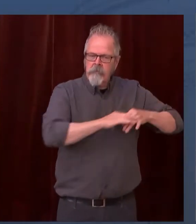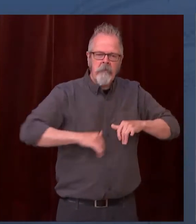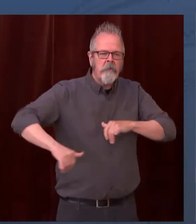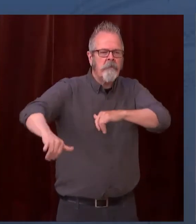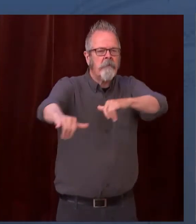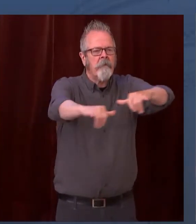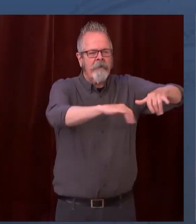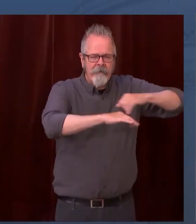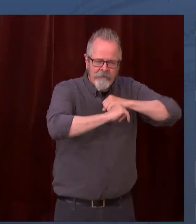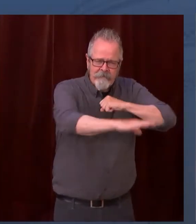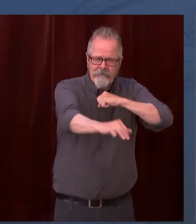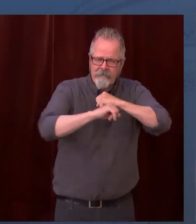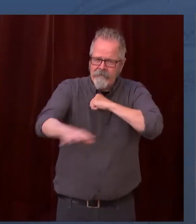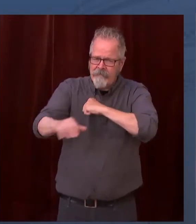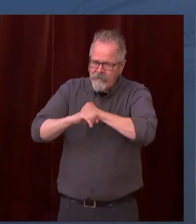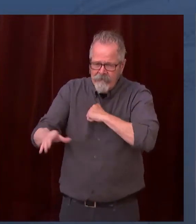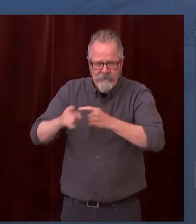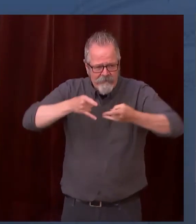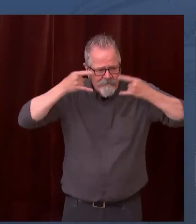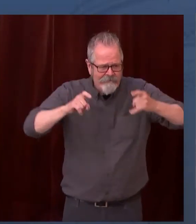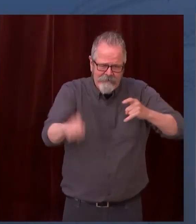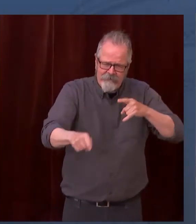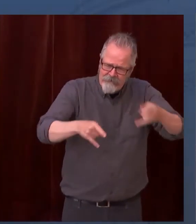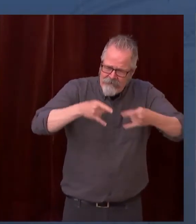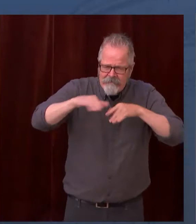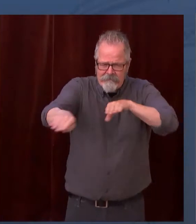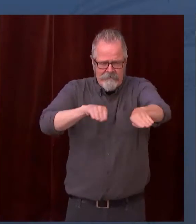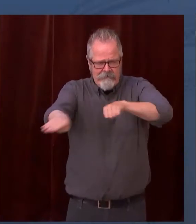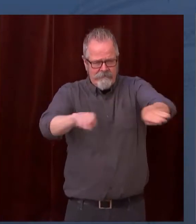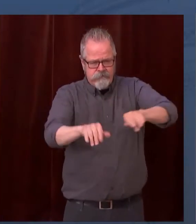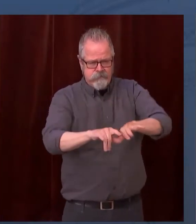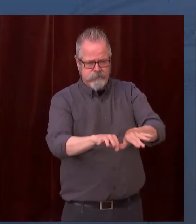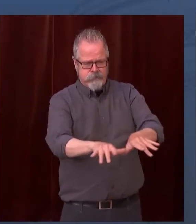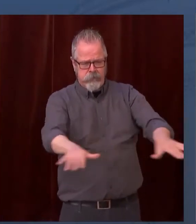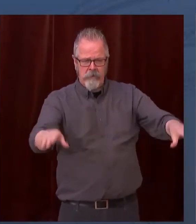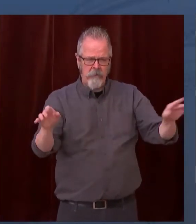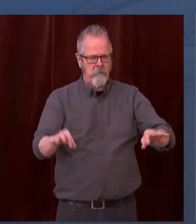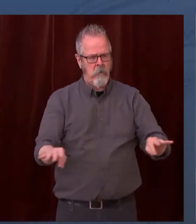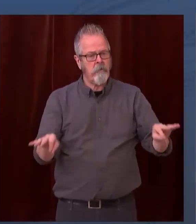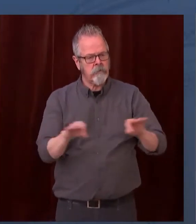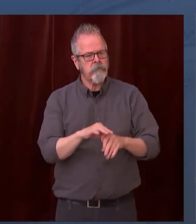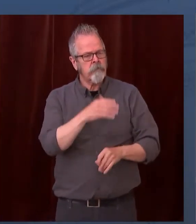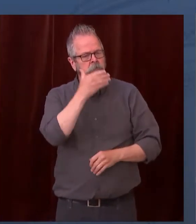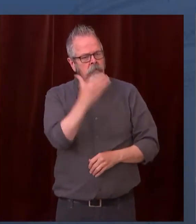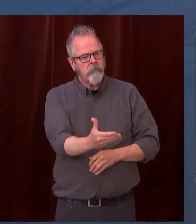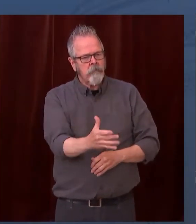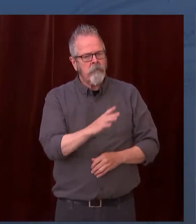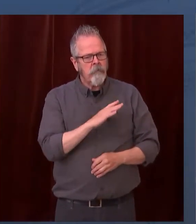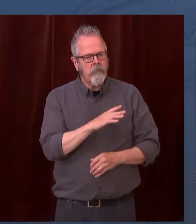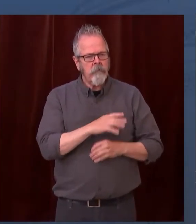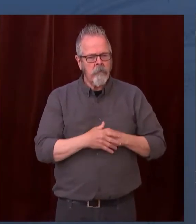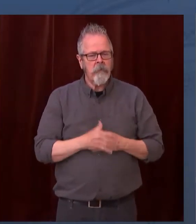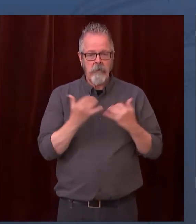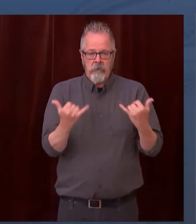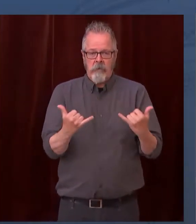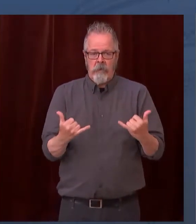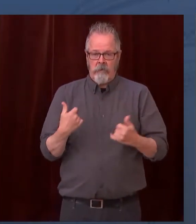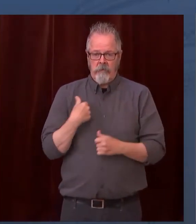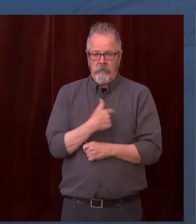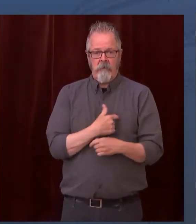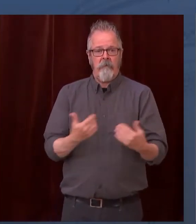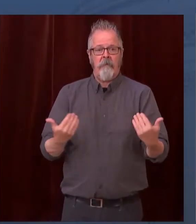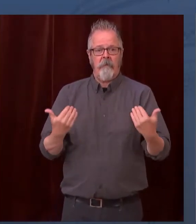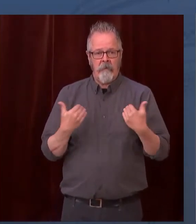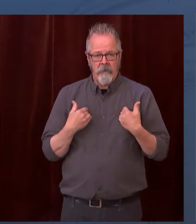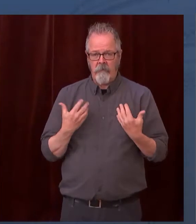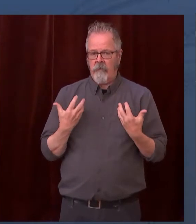that roadmap to recovery. In fact, today we're going to have a special health board meeting to adopt that roadmap. And then also